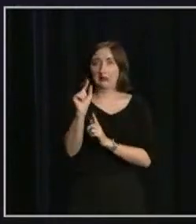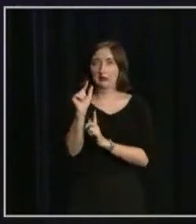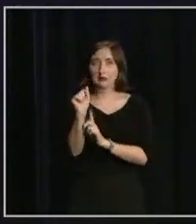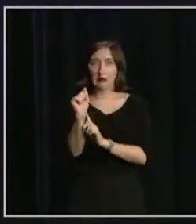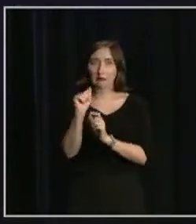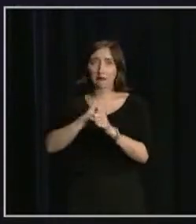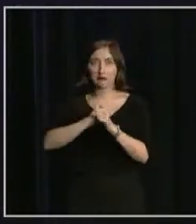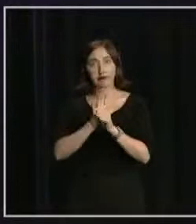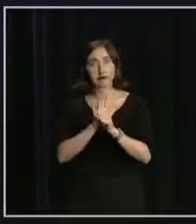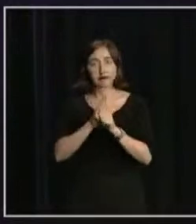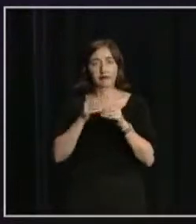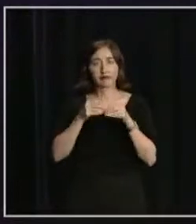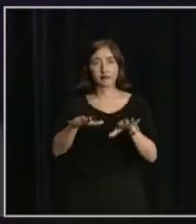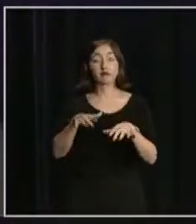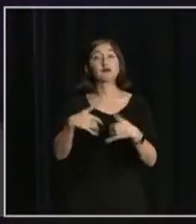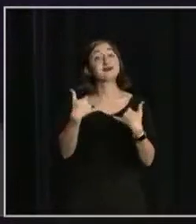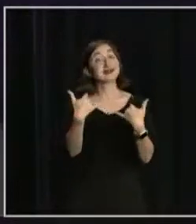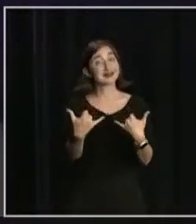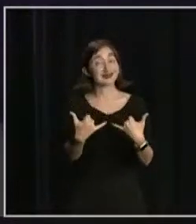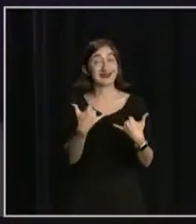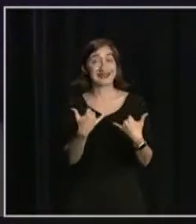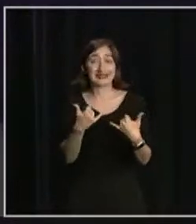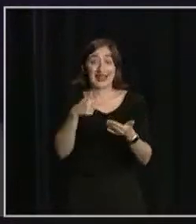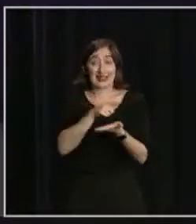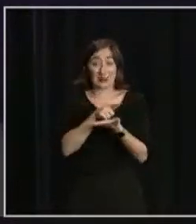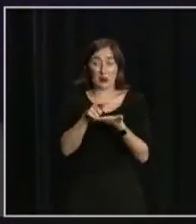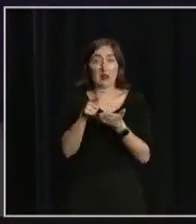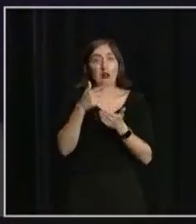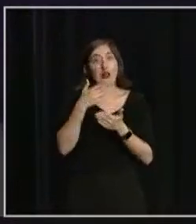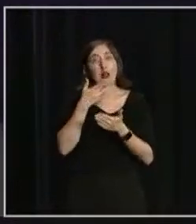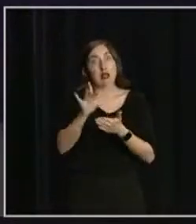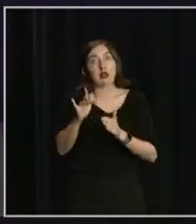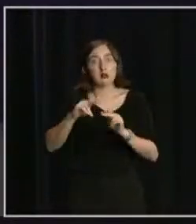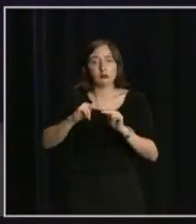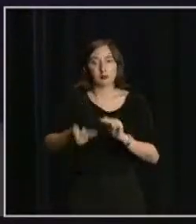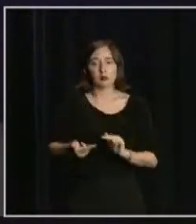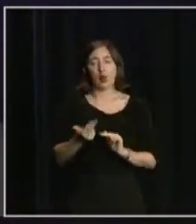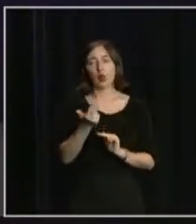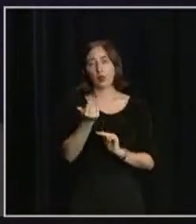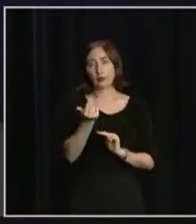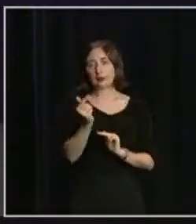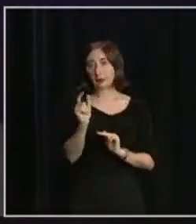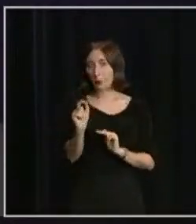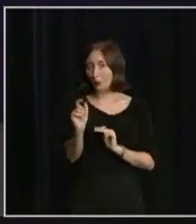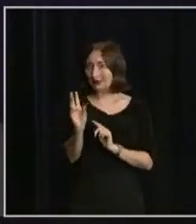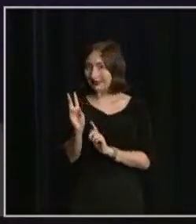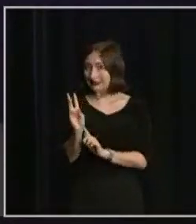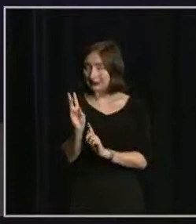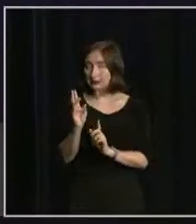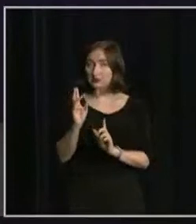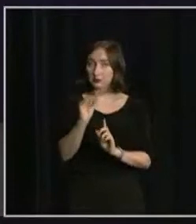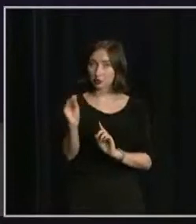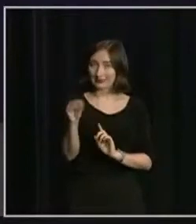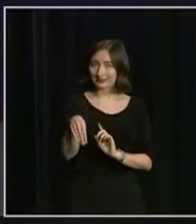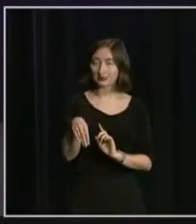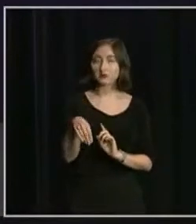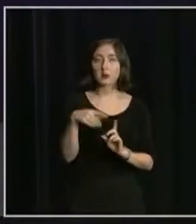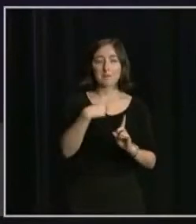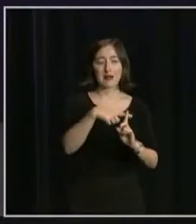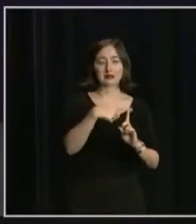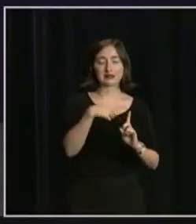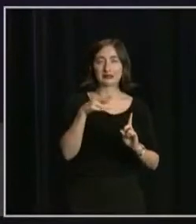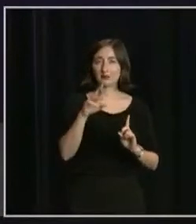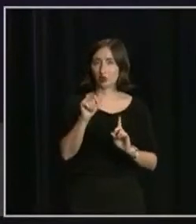dropped a bit to 13.6%. There's more testing occurring in our community, which is a good thing. However, our case